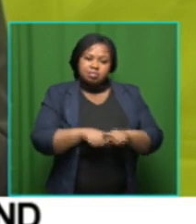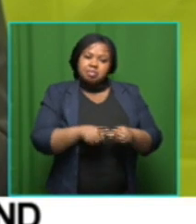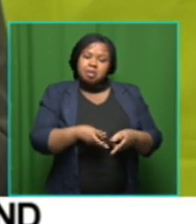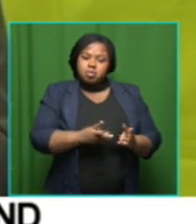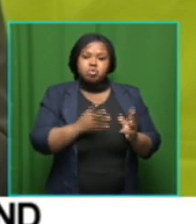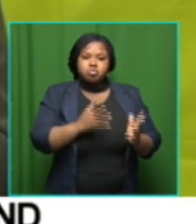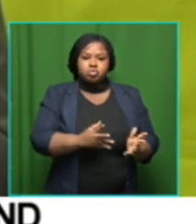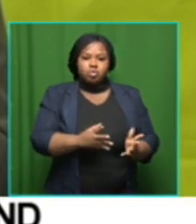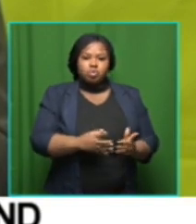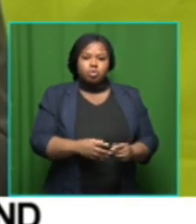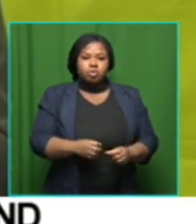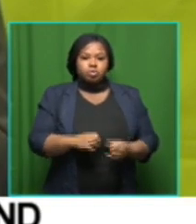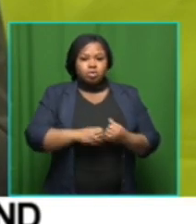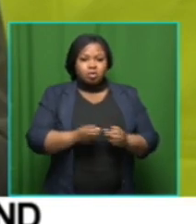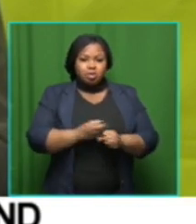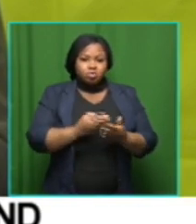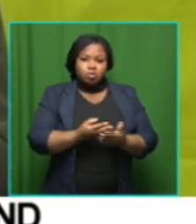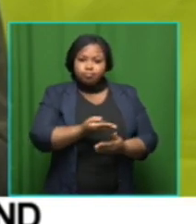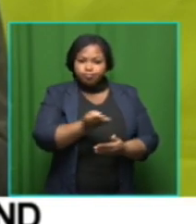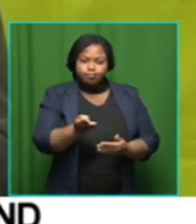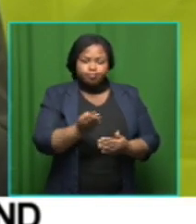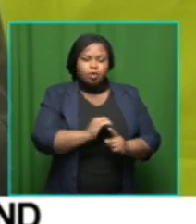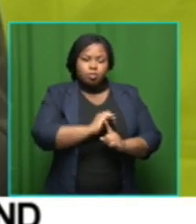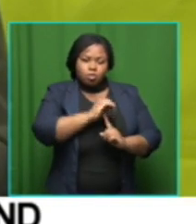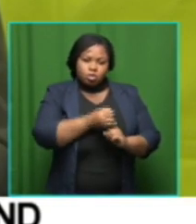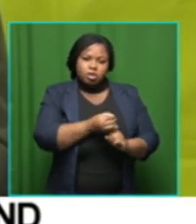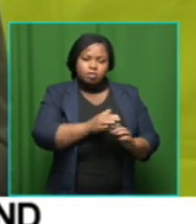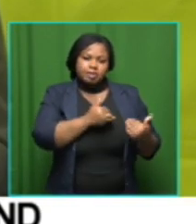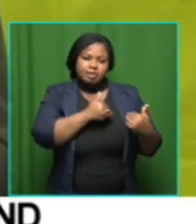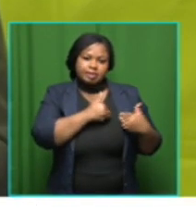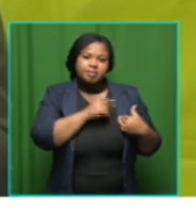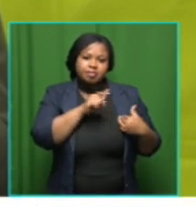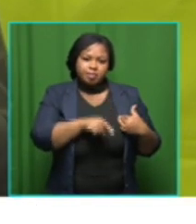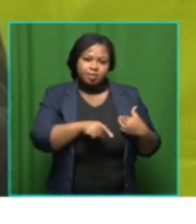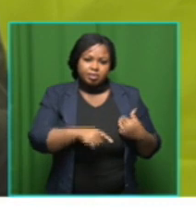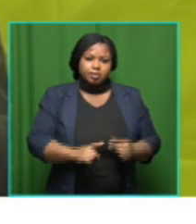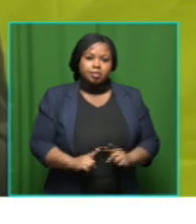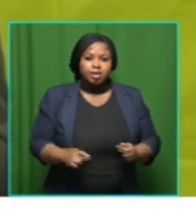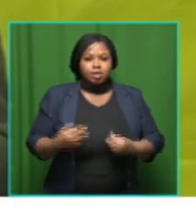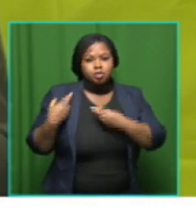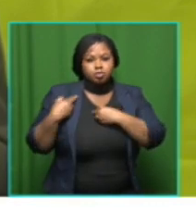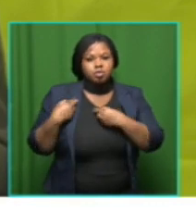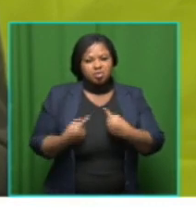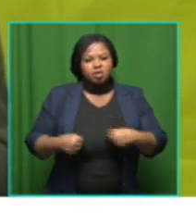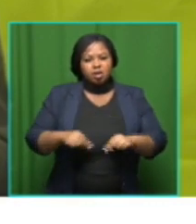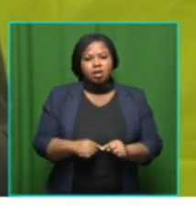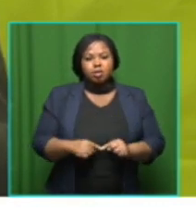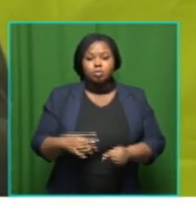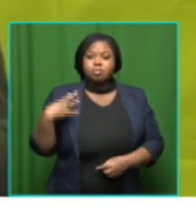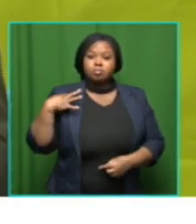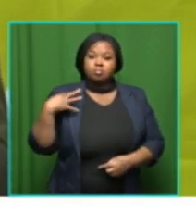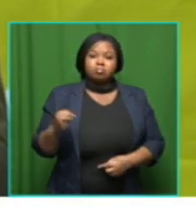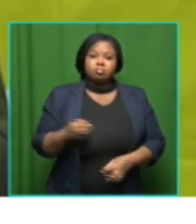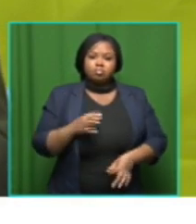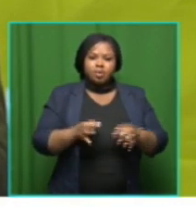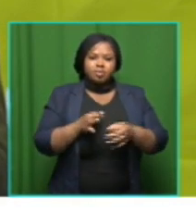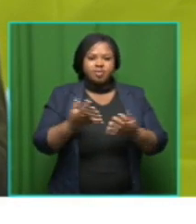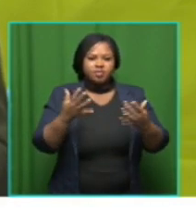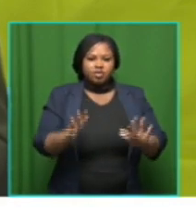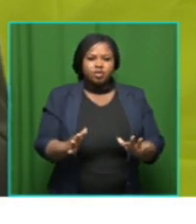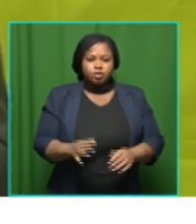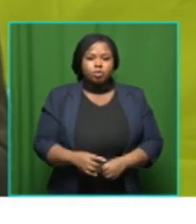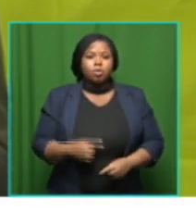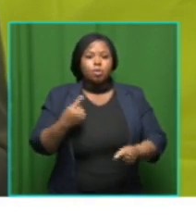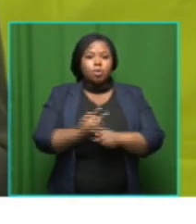are, they are protected. But it's our preoccupation. I think the minister makes sure that every time when